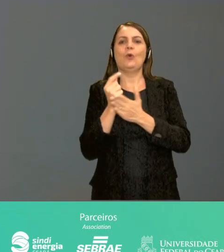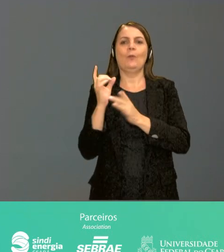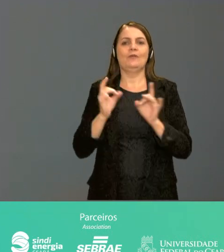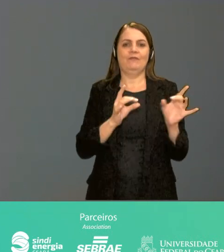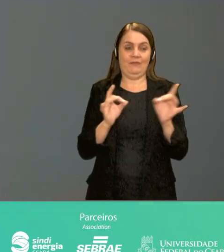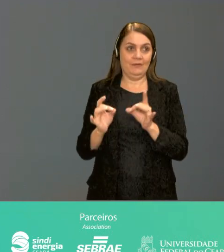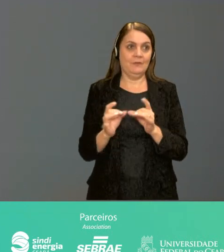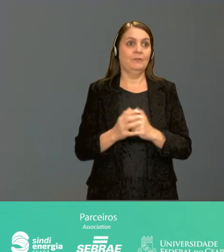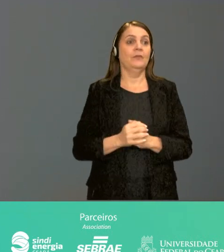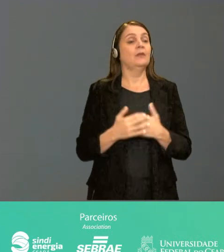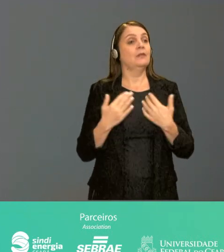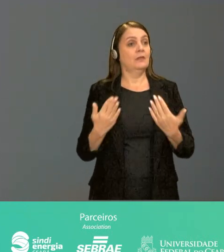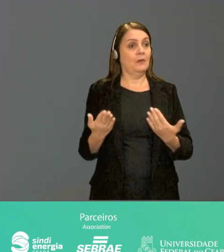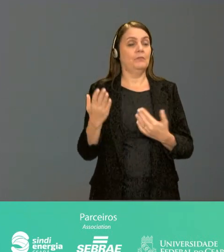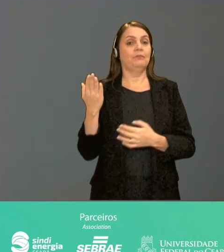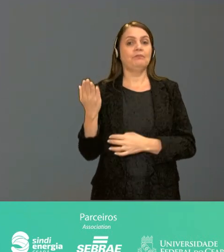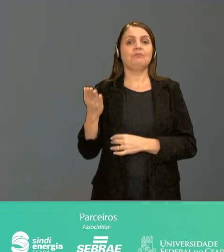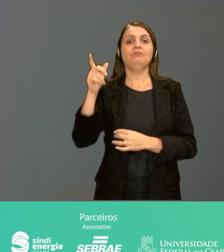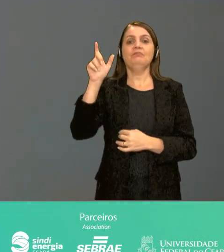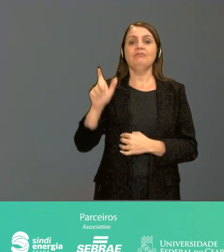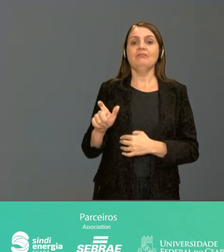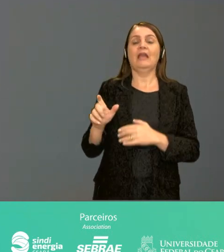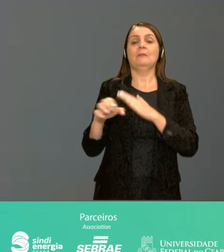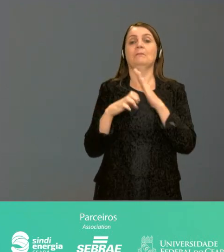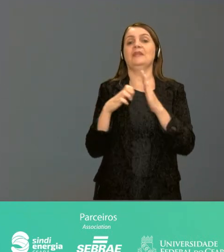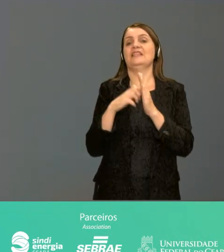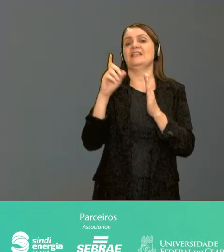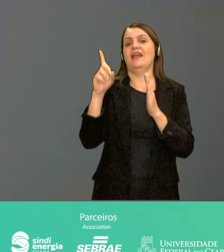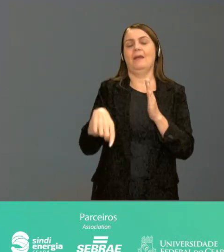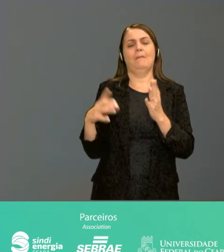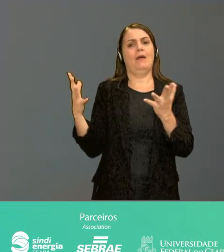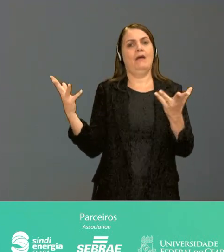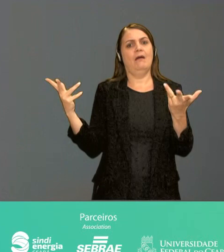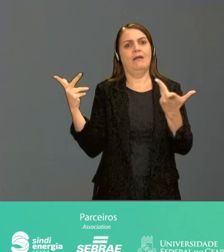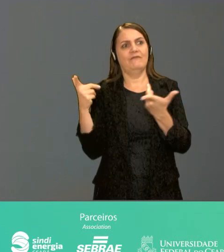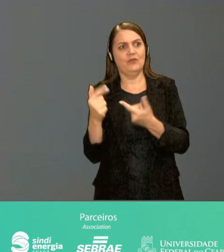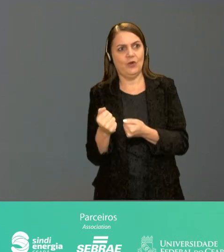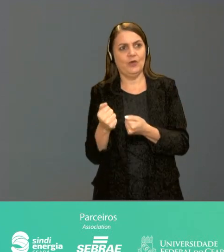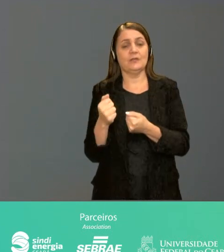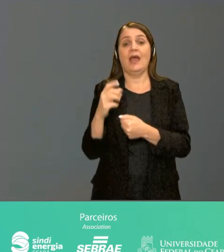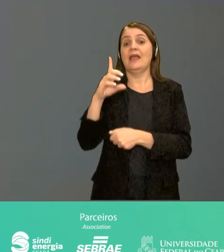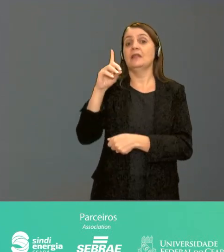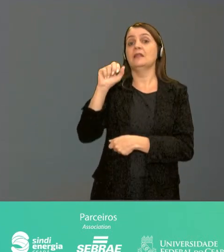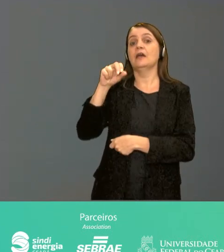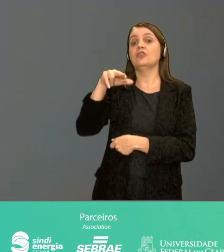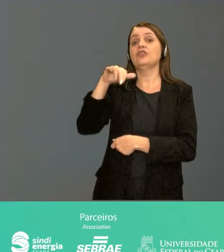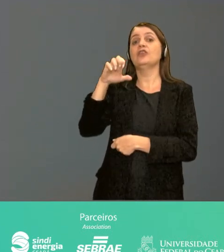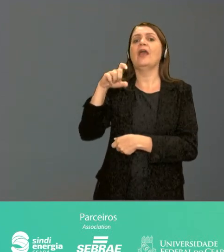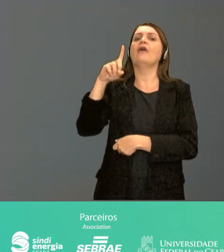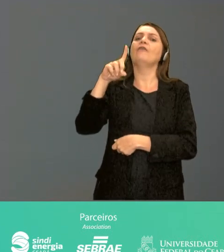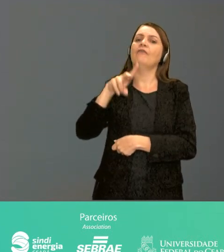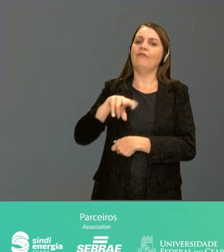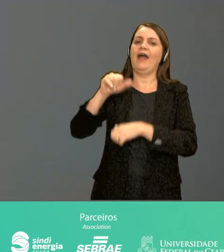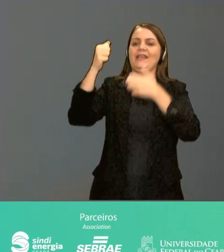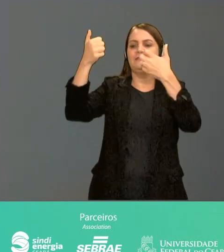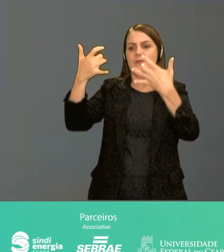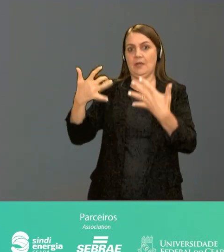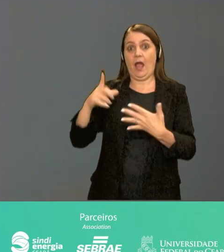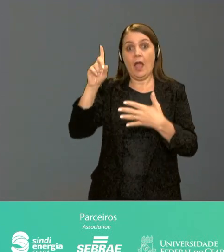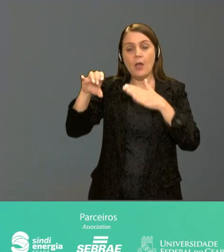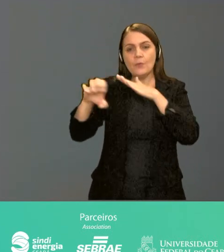has a sensational story, one that Daniel is going to tell us. It's a Brazilian company